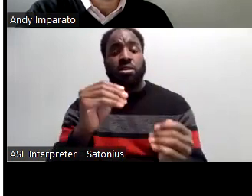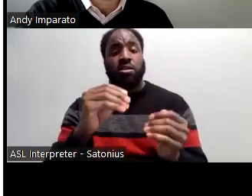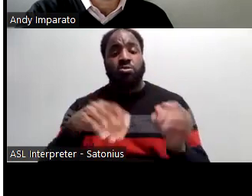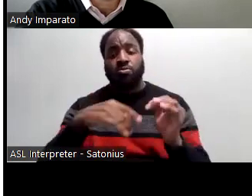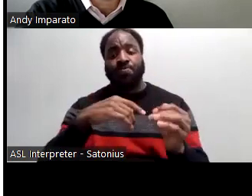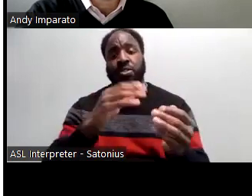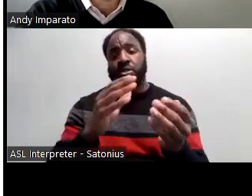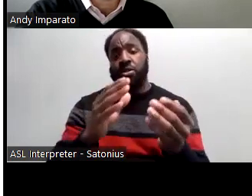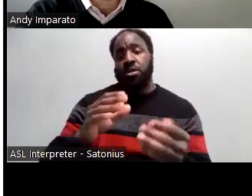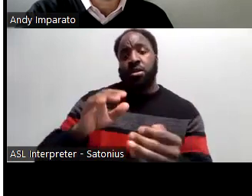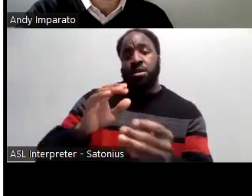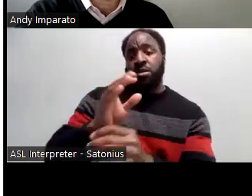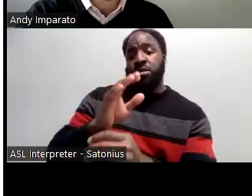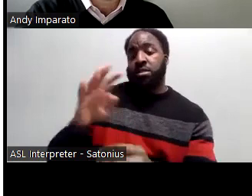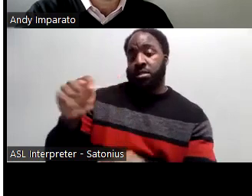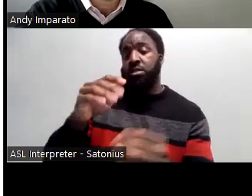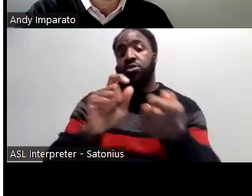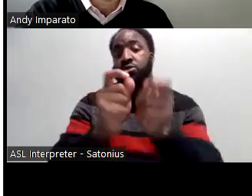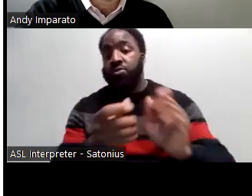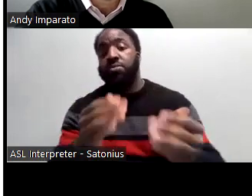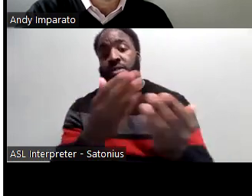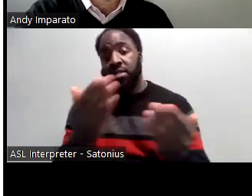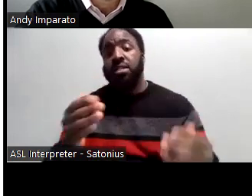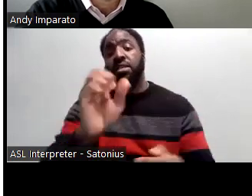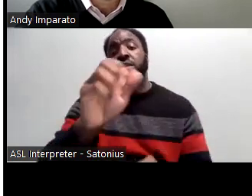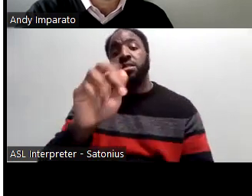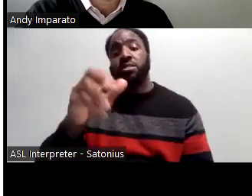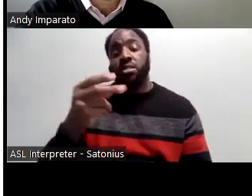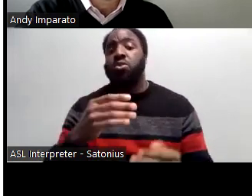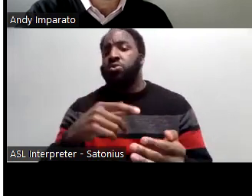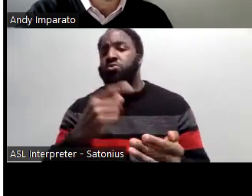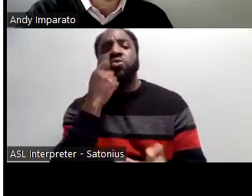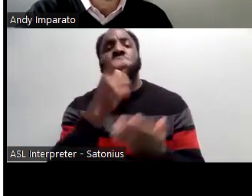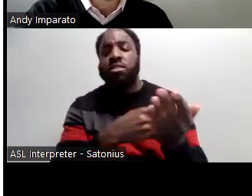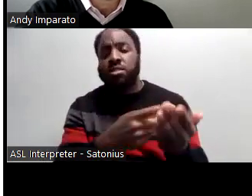that Sarah just went over to the broader national audience.